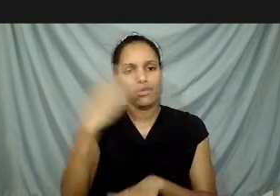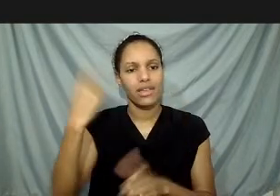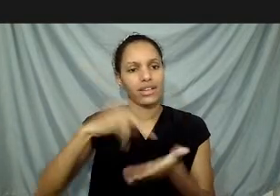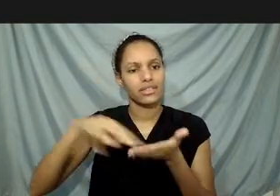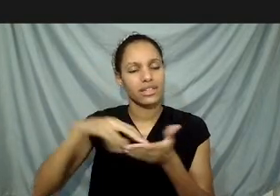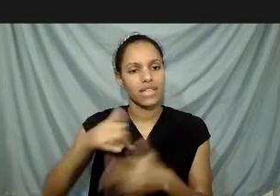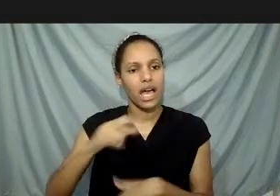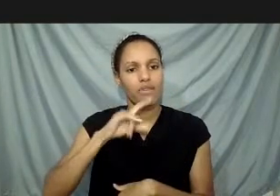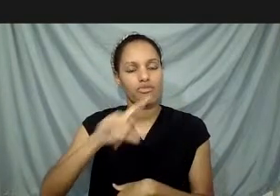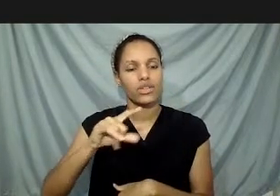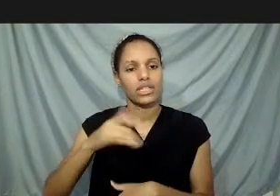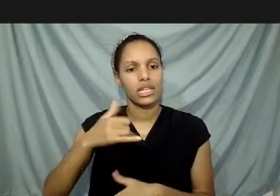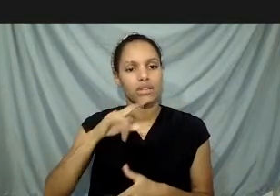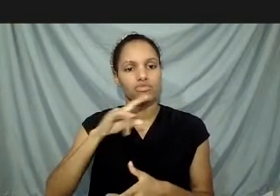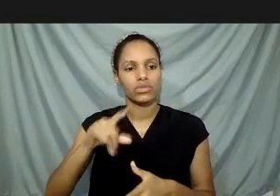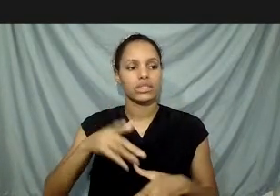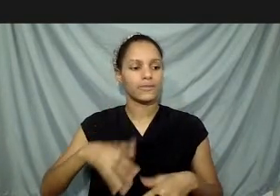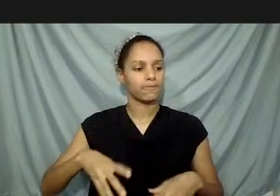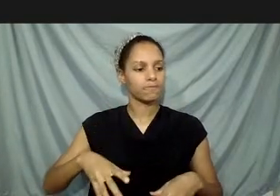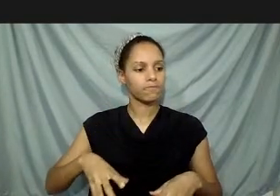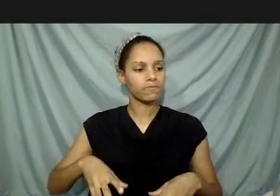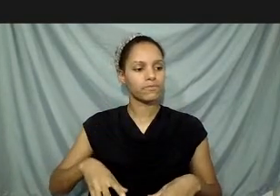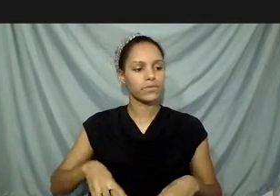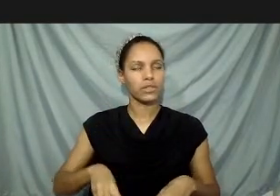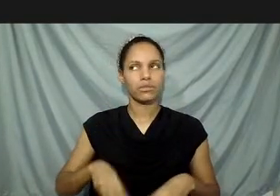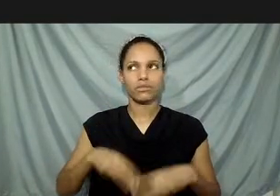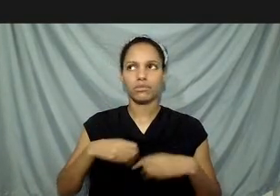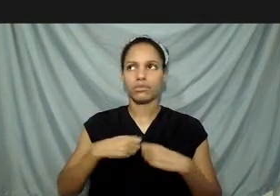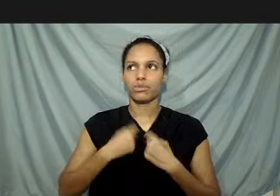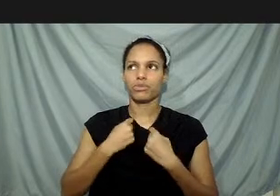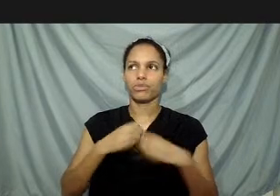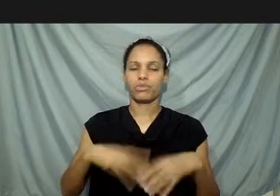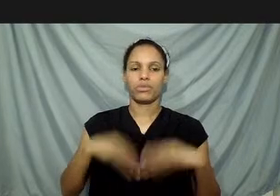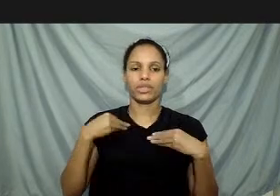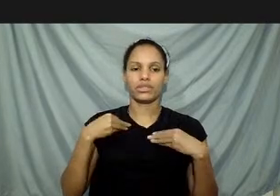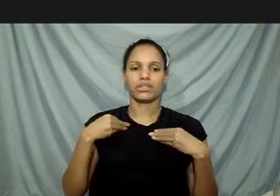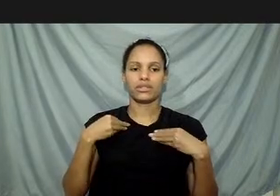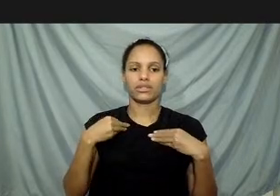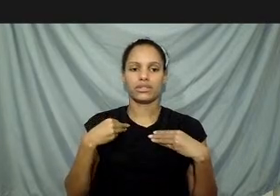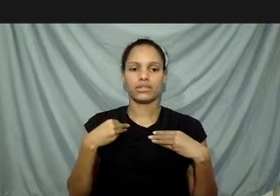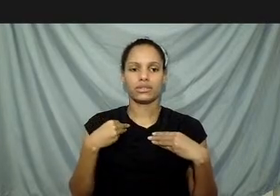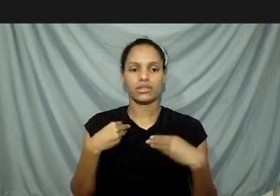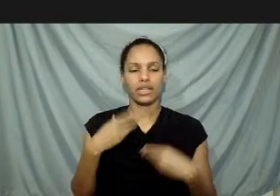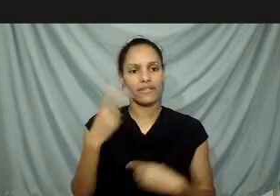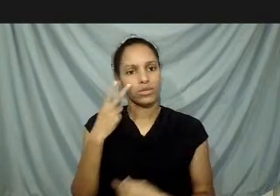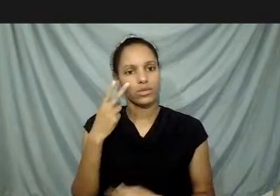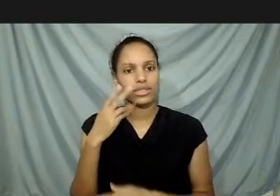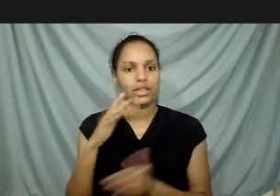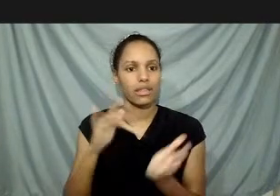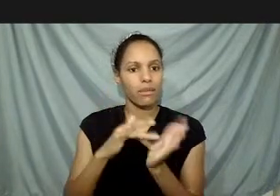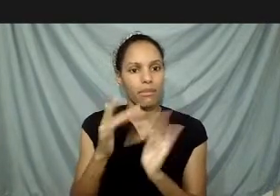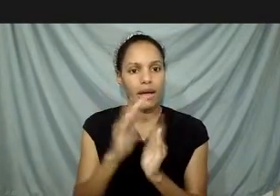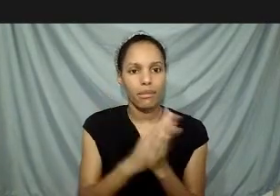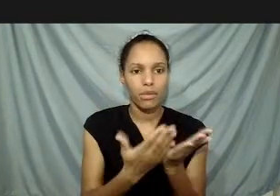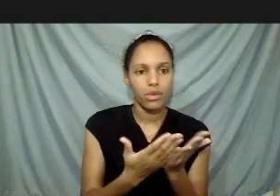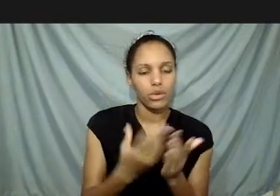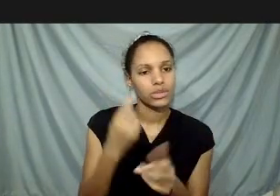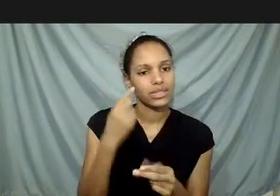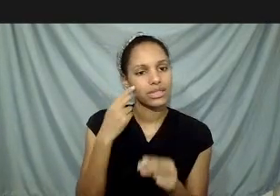really embrace it because if you look at the Bible and you look at words like chem, or you look